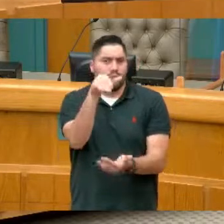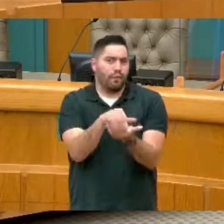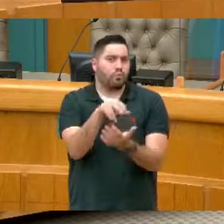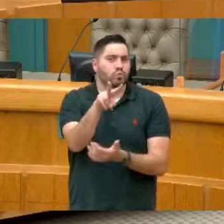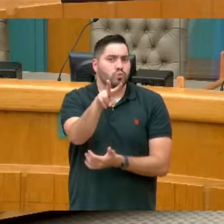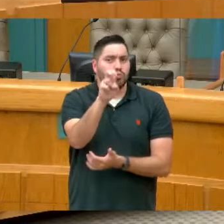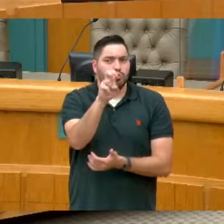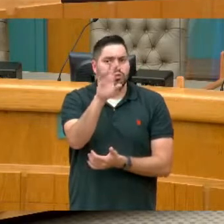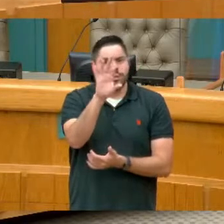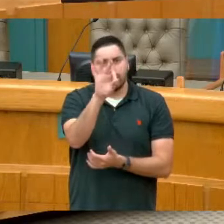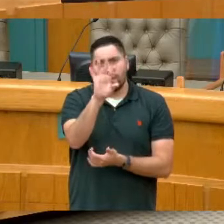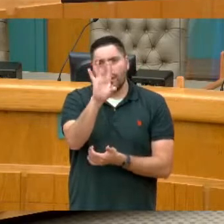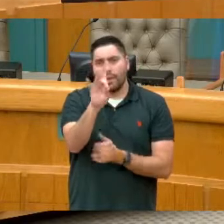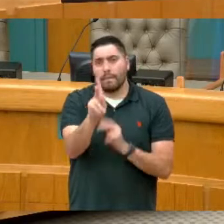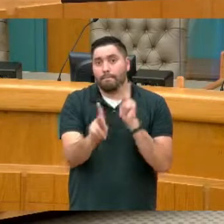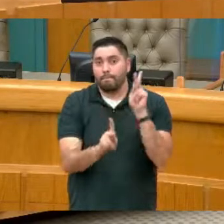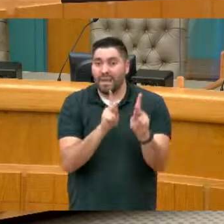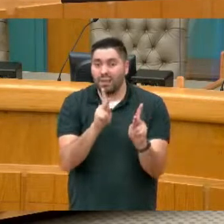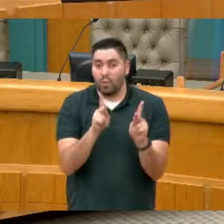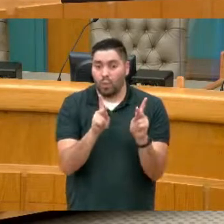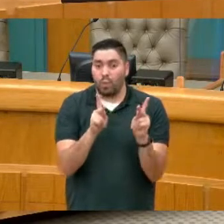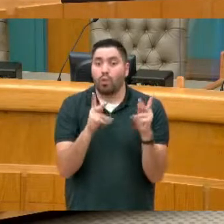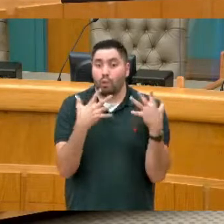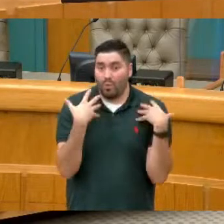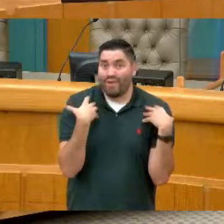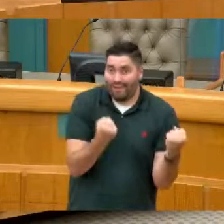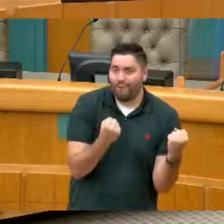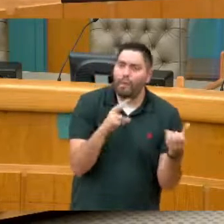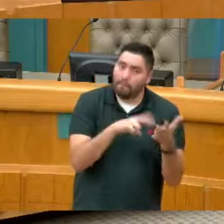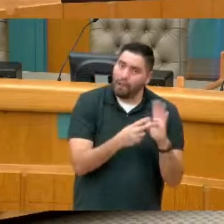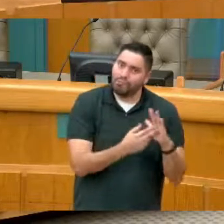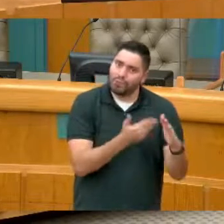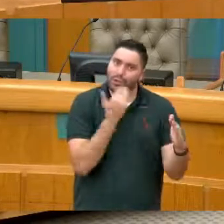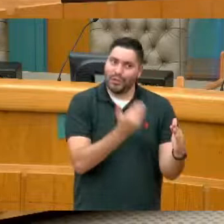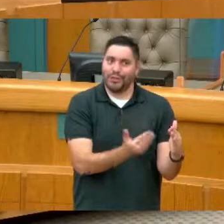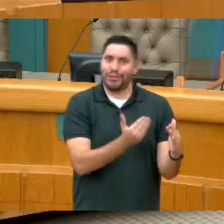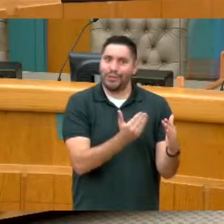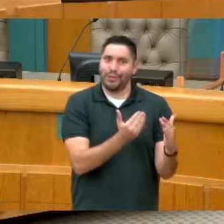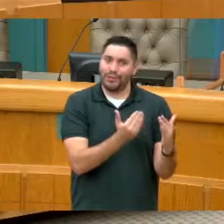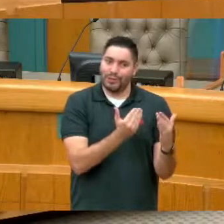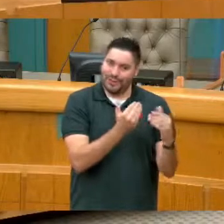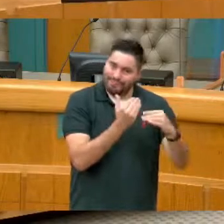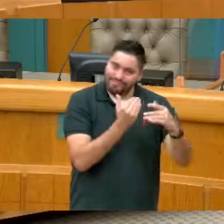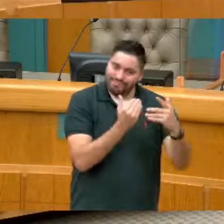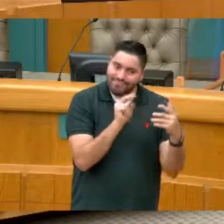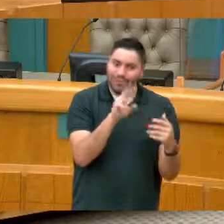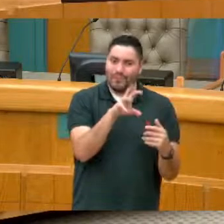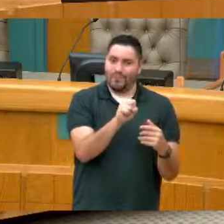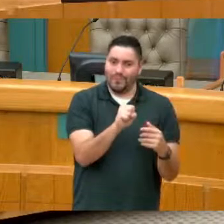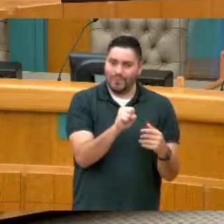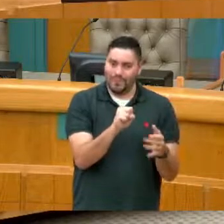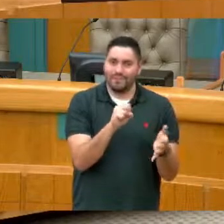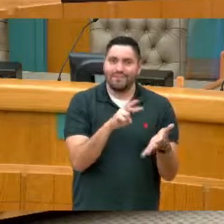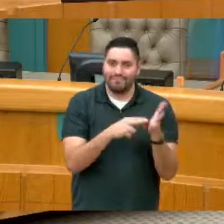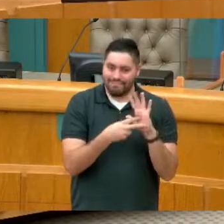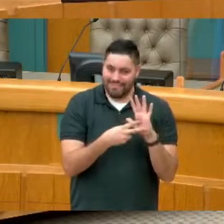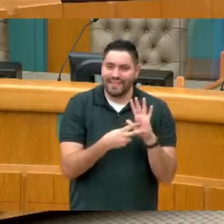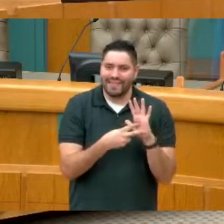we're in seasonal flu in October. Next slide,